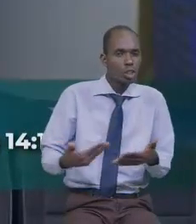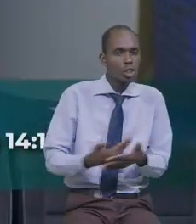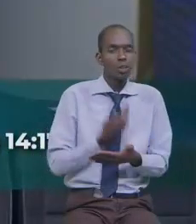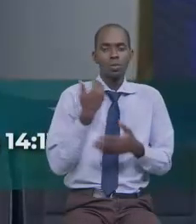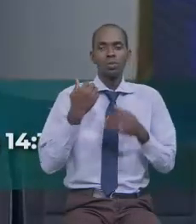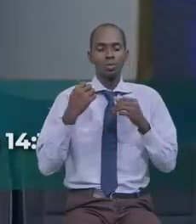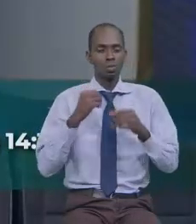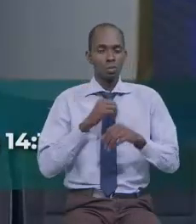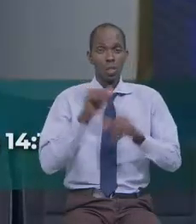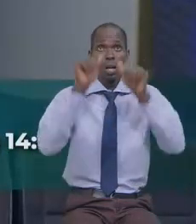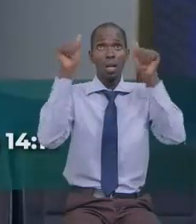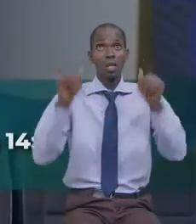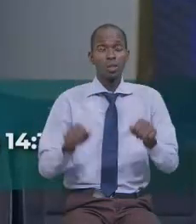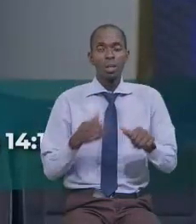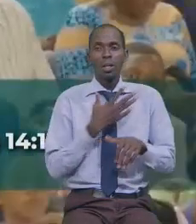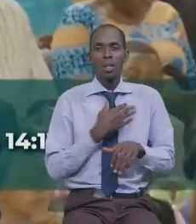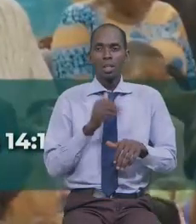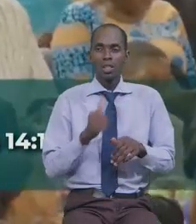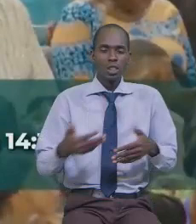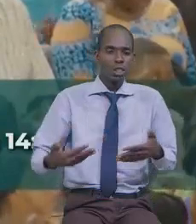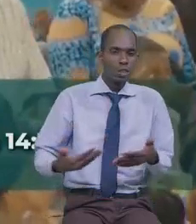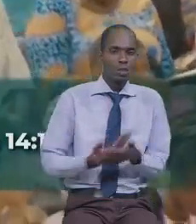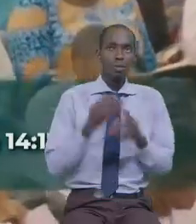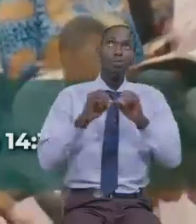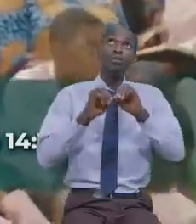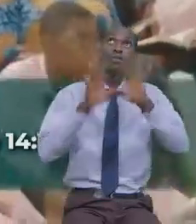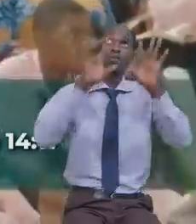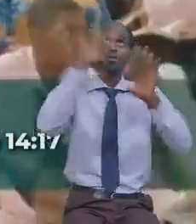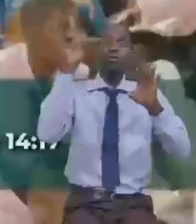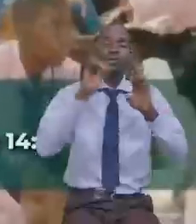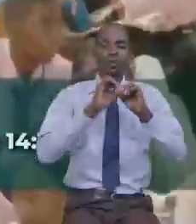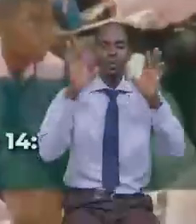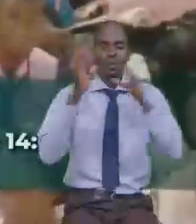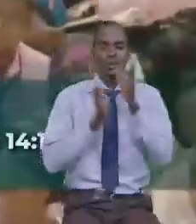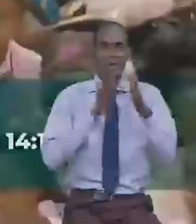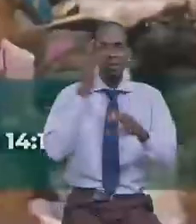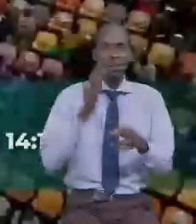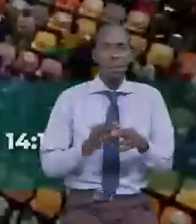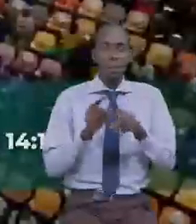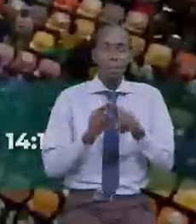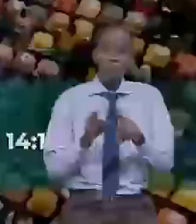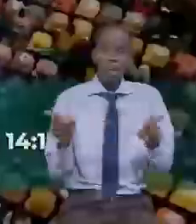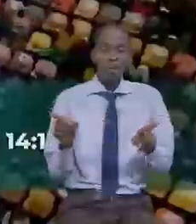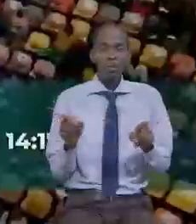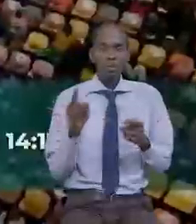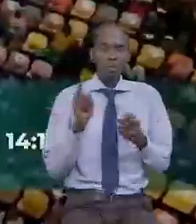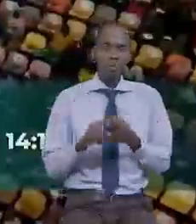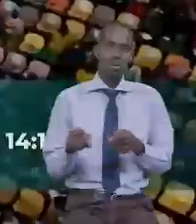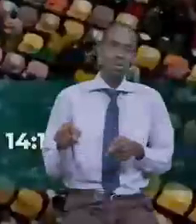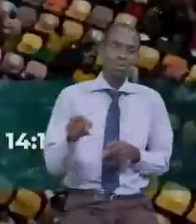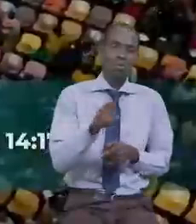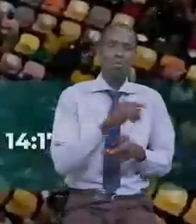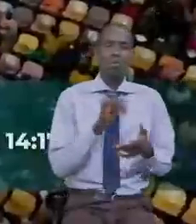new sunshine in Jesus' name. But unto you that